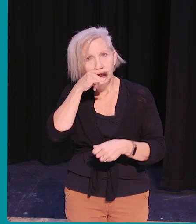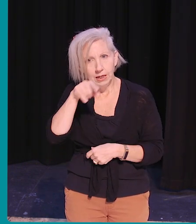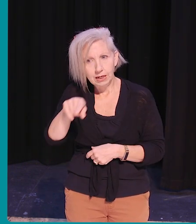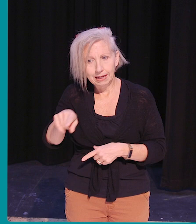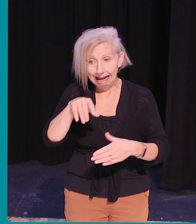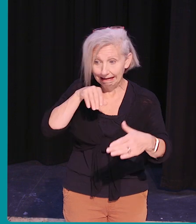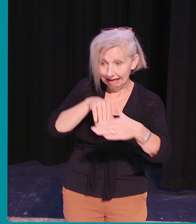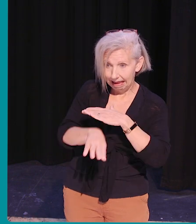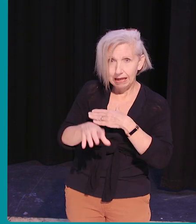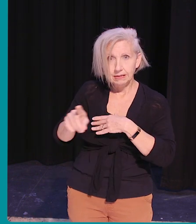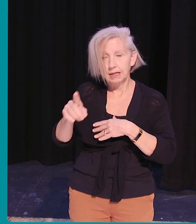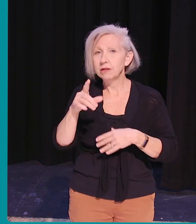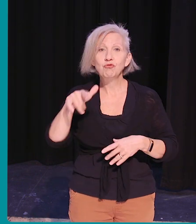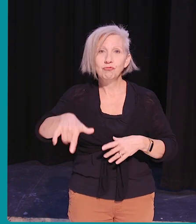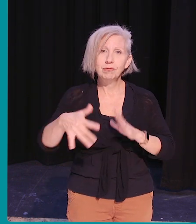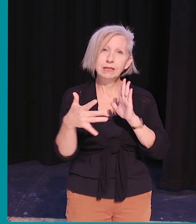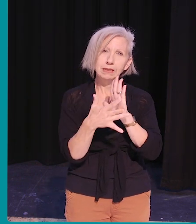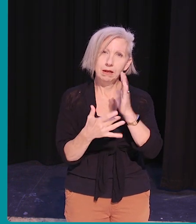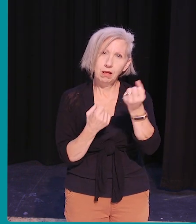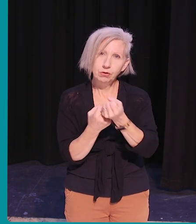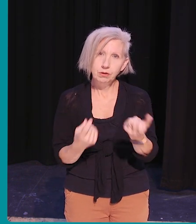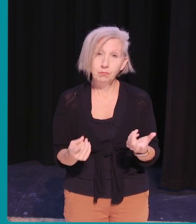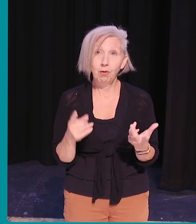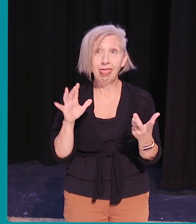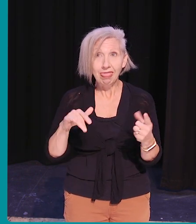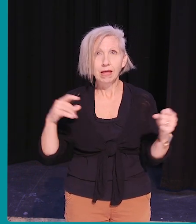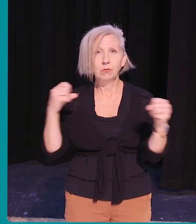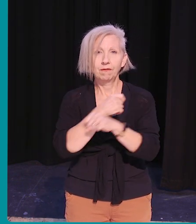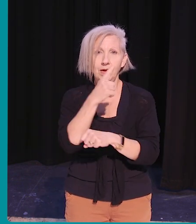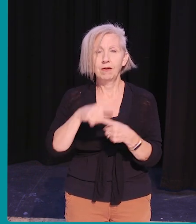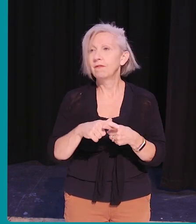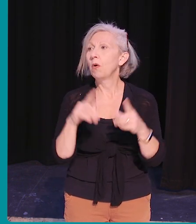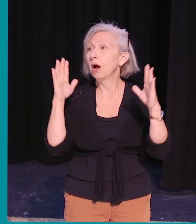a worthwhile goal, worth fighting for, and I hope that you'll join me in that work.